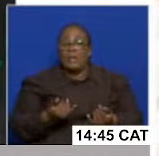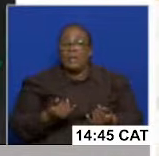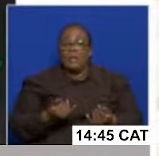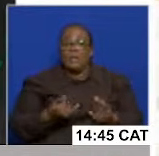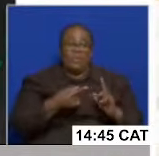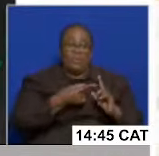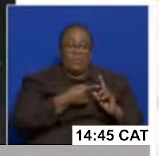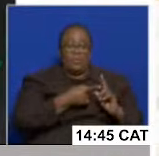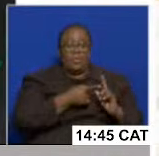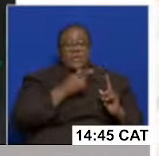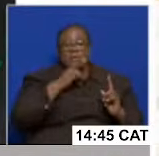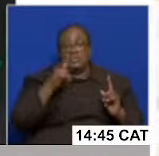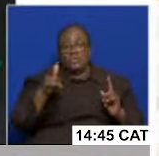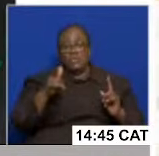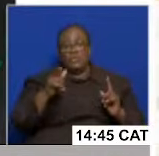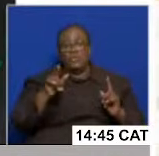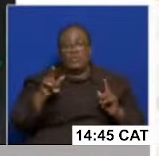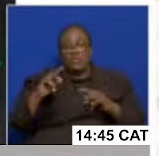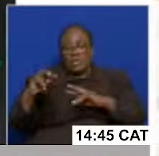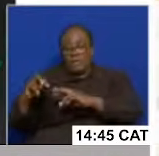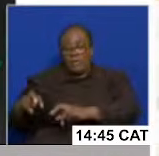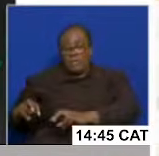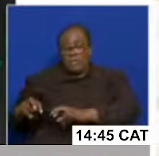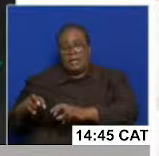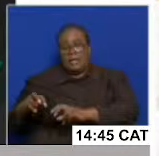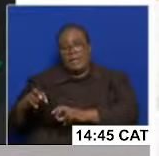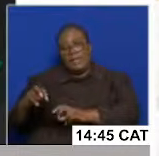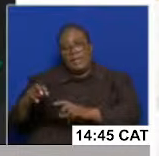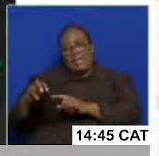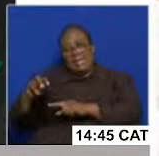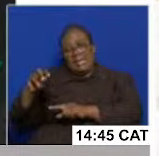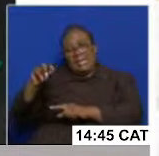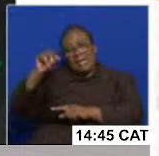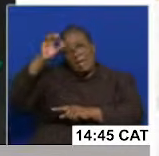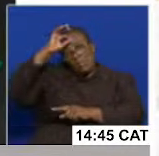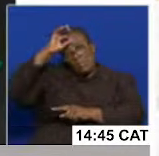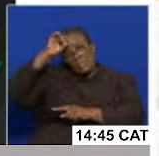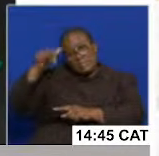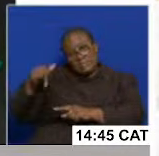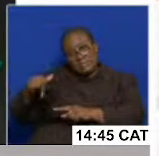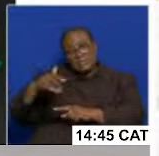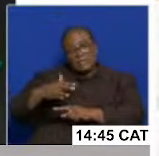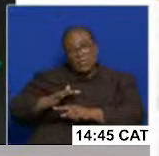investigating officer on the matter has requested your name and contact number.